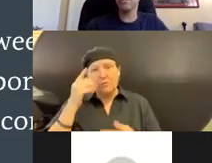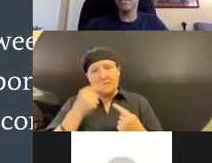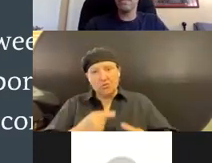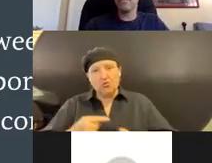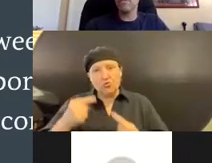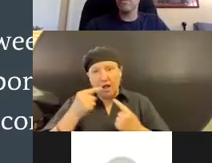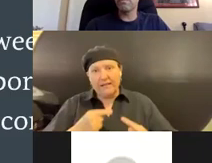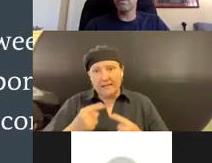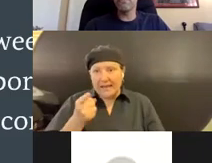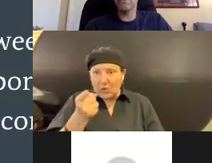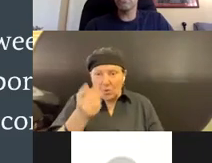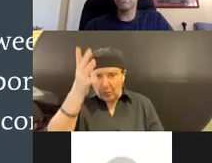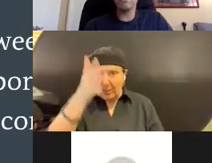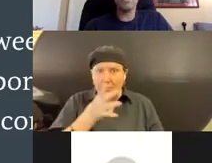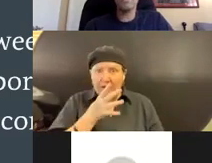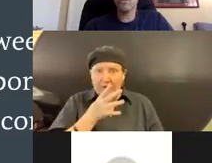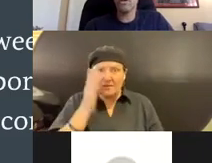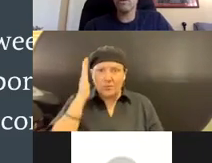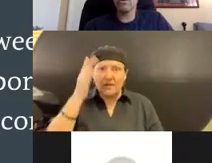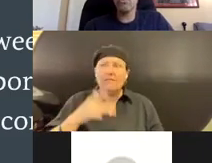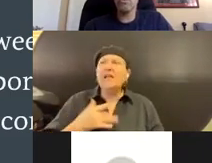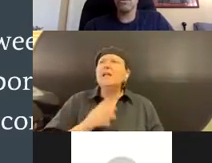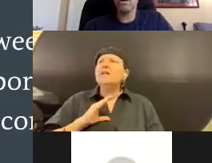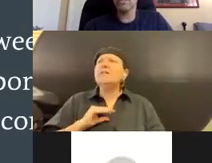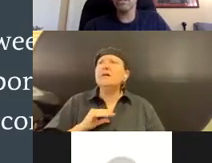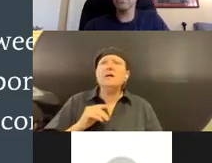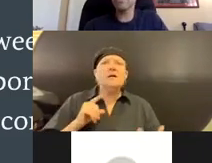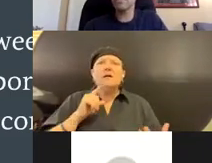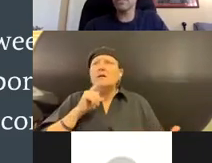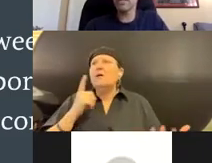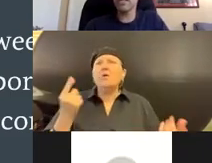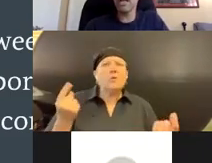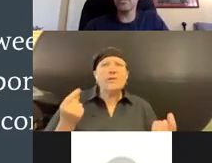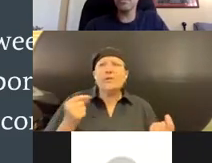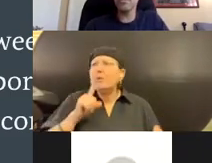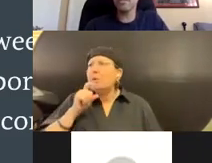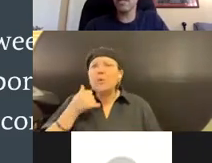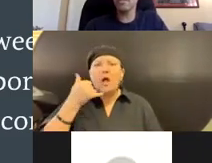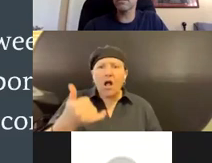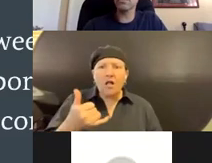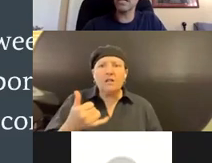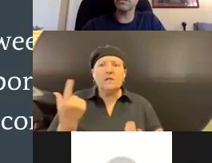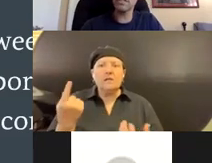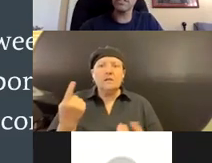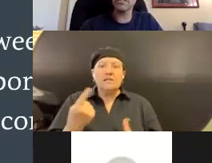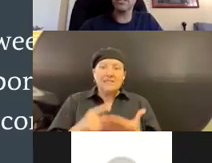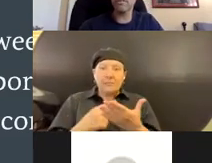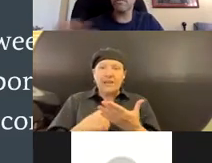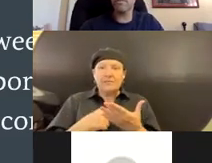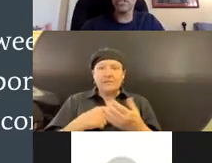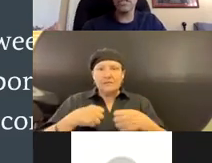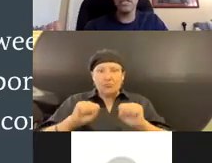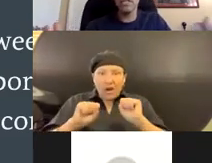of feel like, oh my God, where do I go? Who do I call? And sometimes looking at the LAUSD website can be a little challenging because there's a